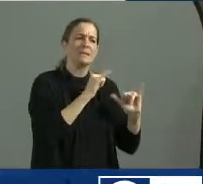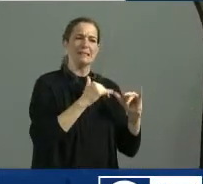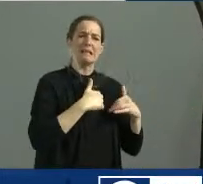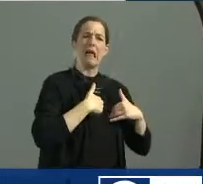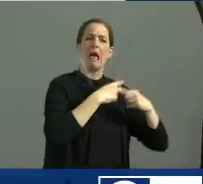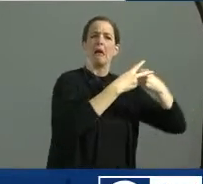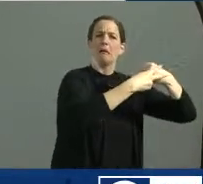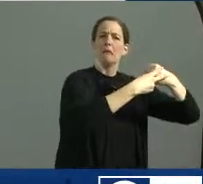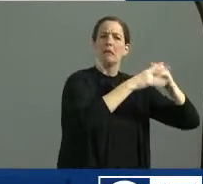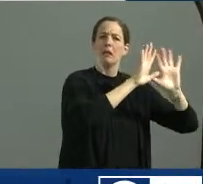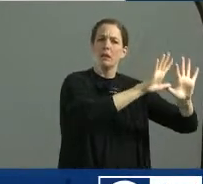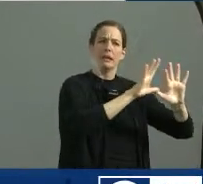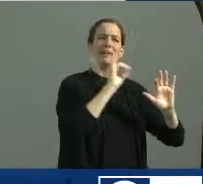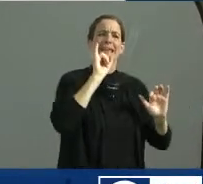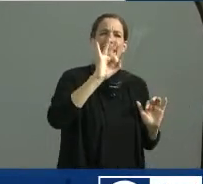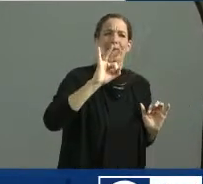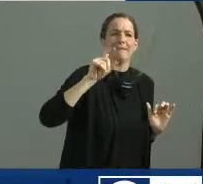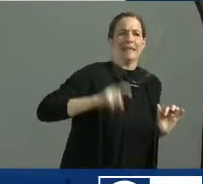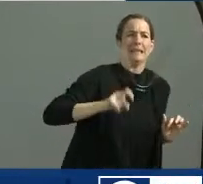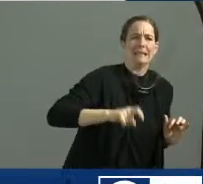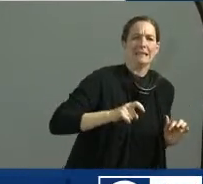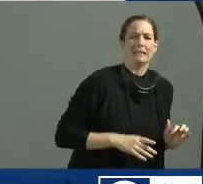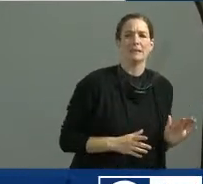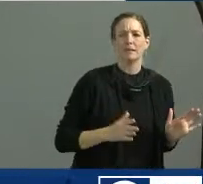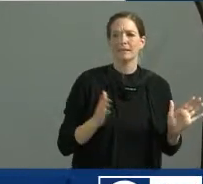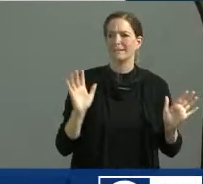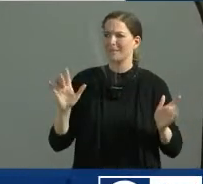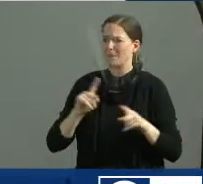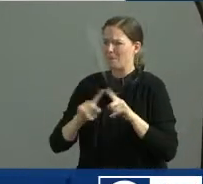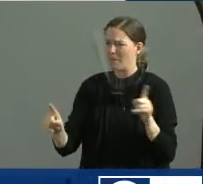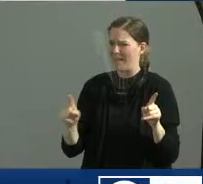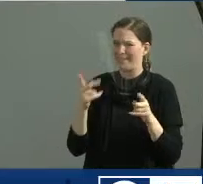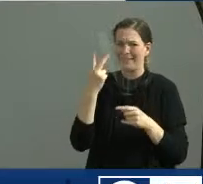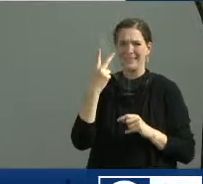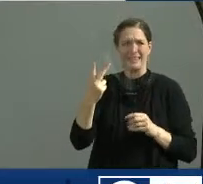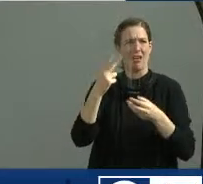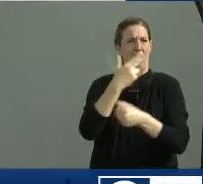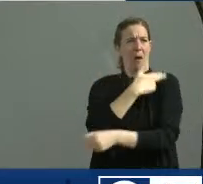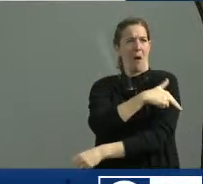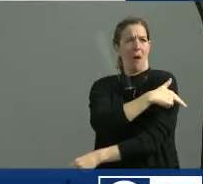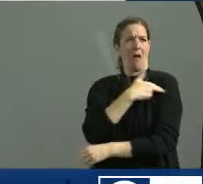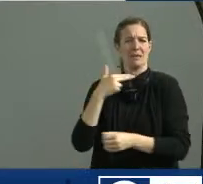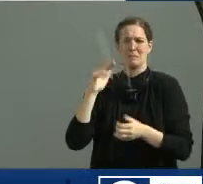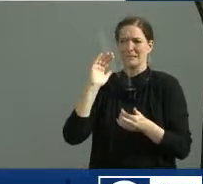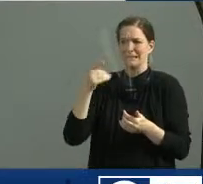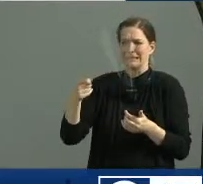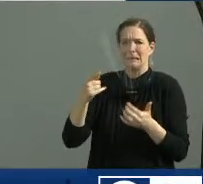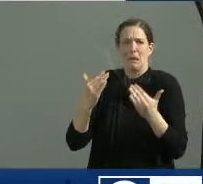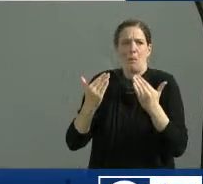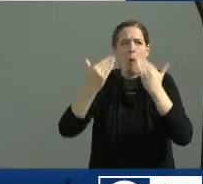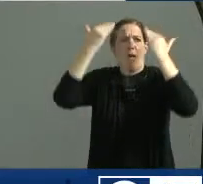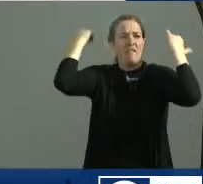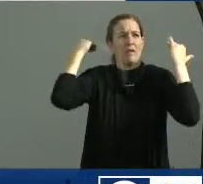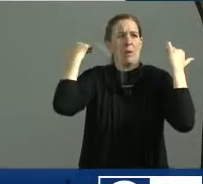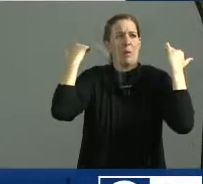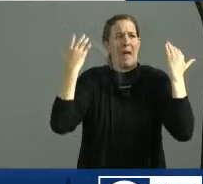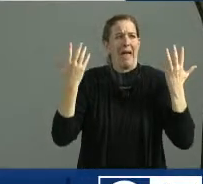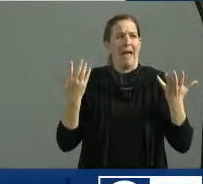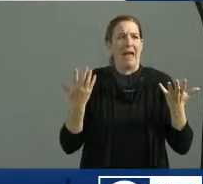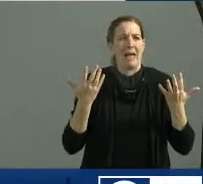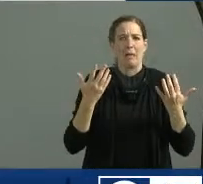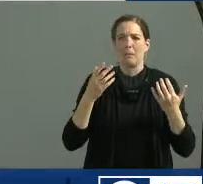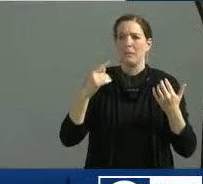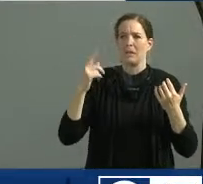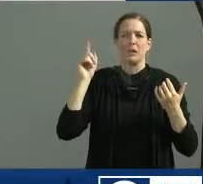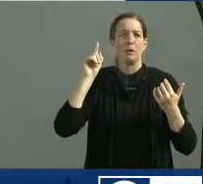there, but we're looking at these hospitals that are overburdened right now. We're reading stories about ambulances being diverted to